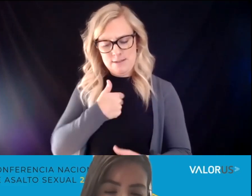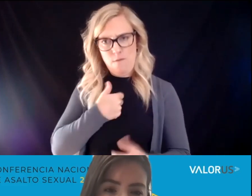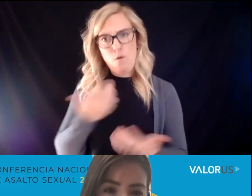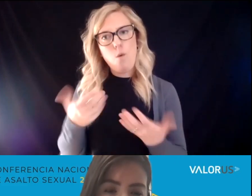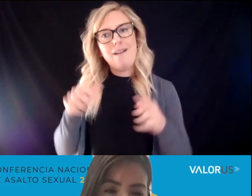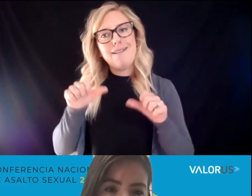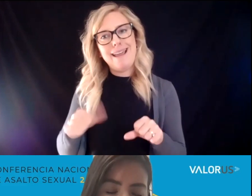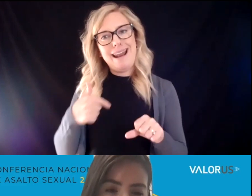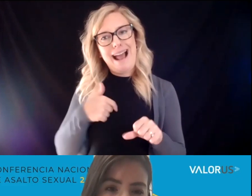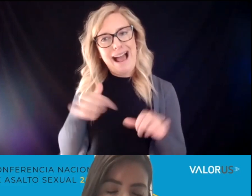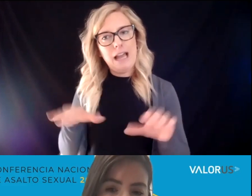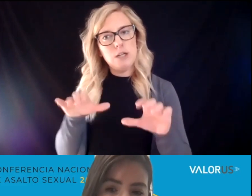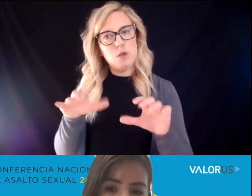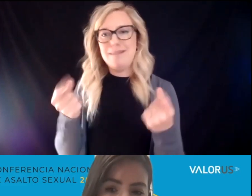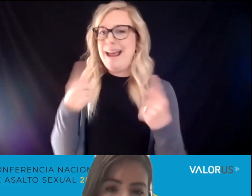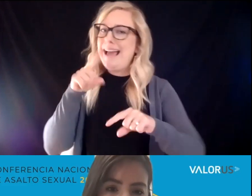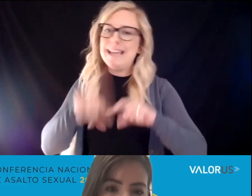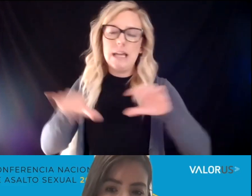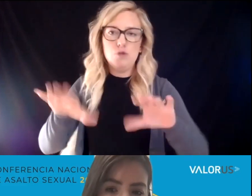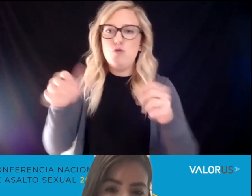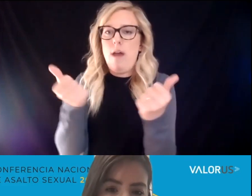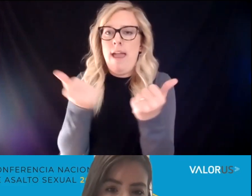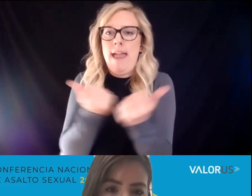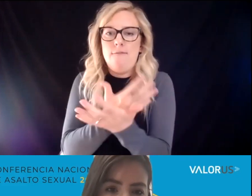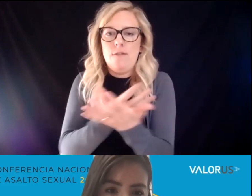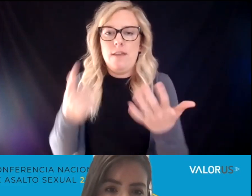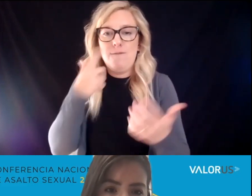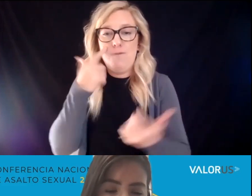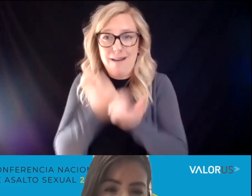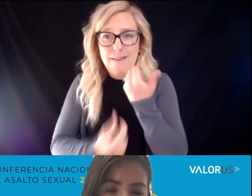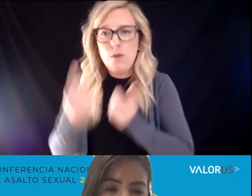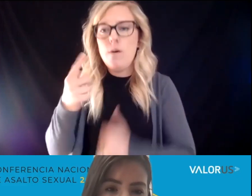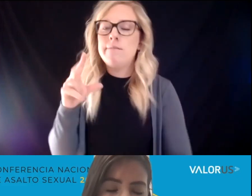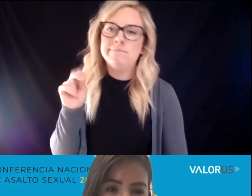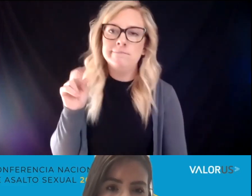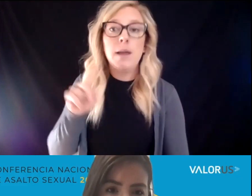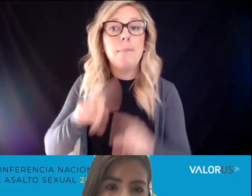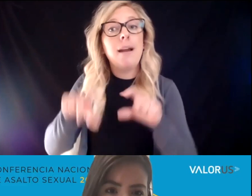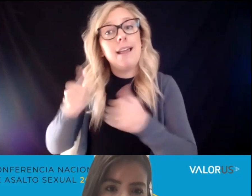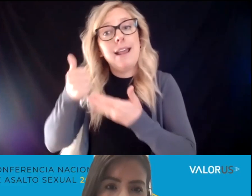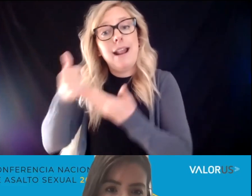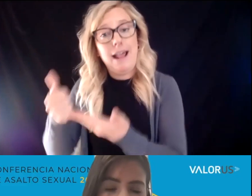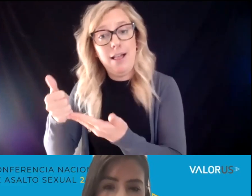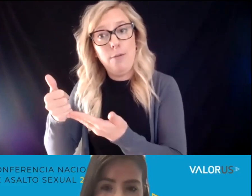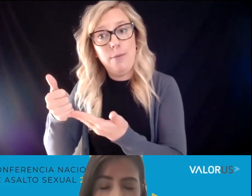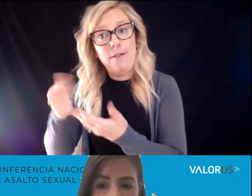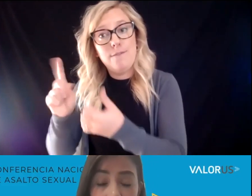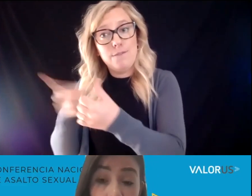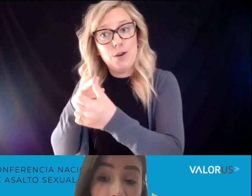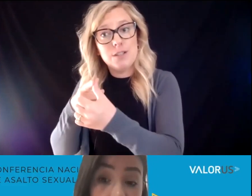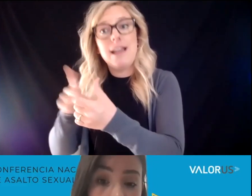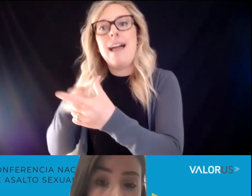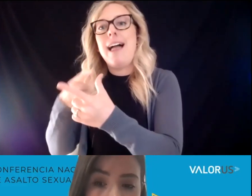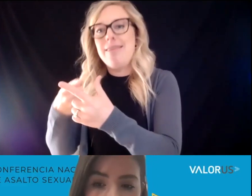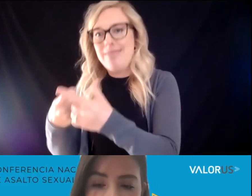that you can never do everything for everyone, but at least be able to help with something, and then turn to your network for them to provide